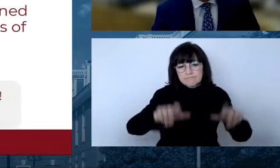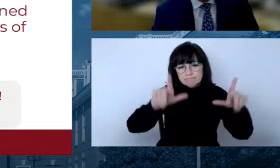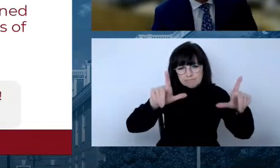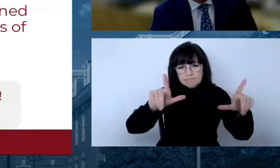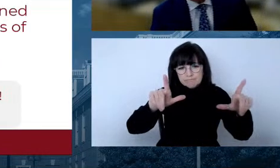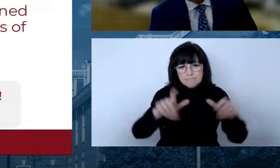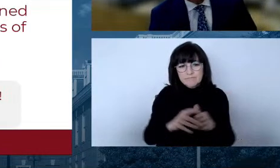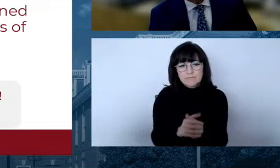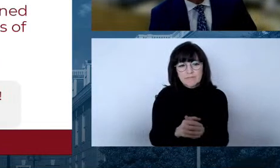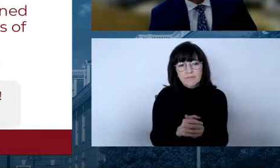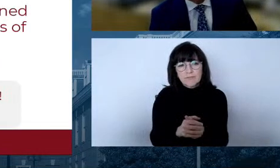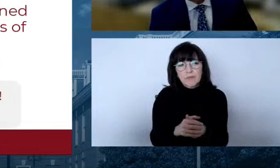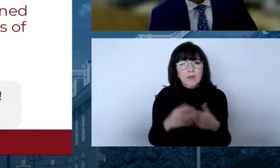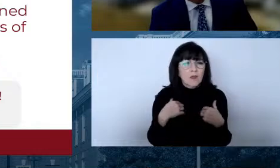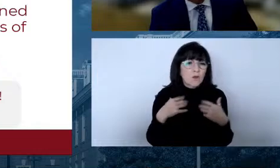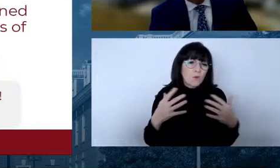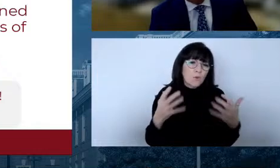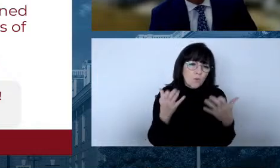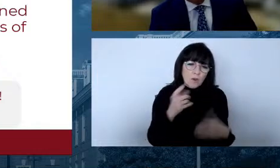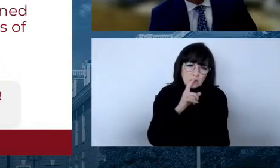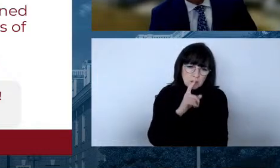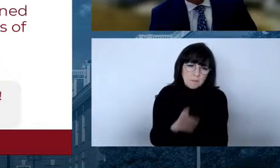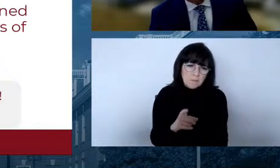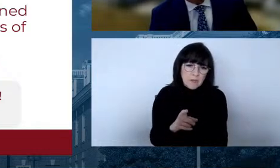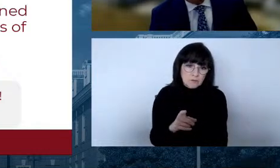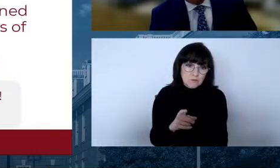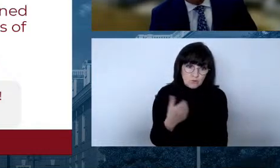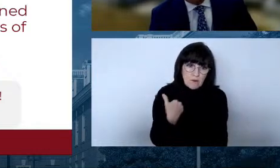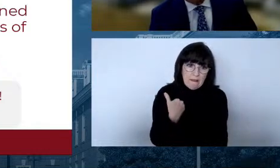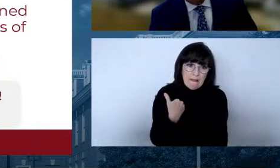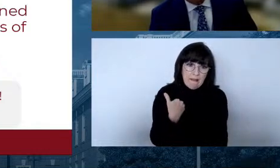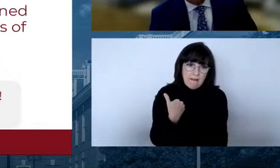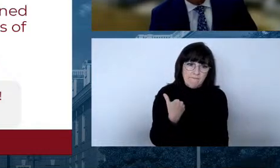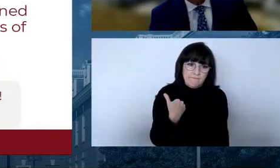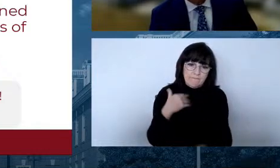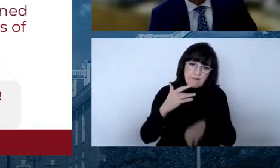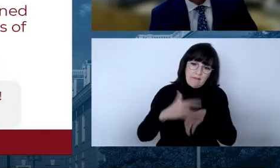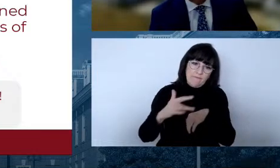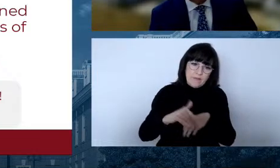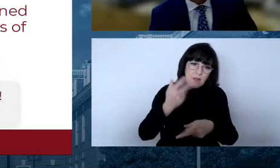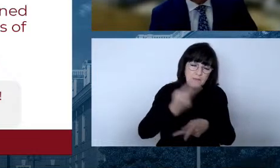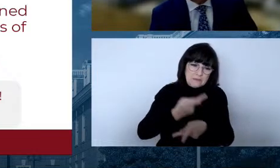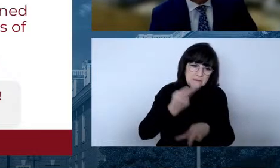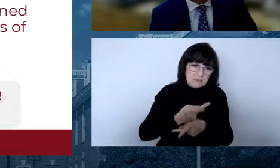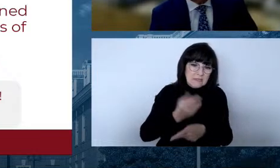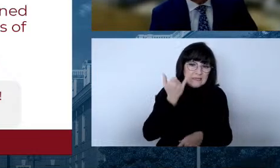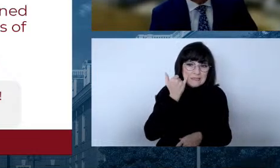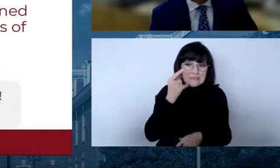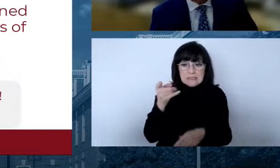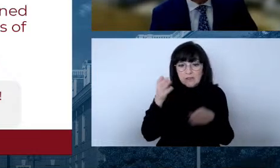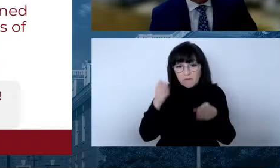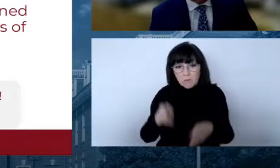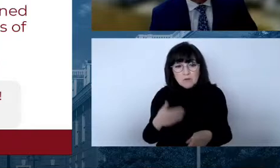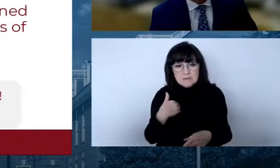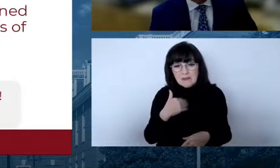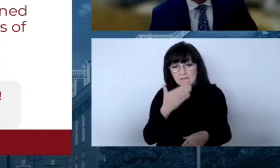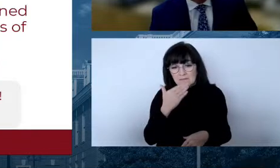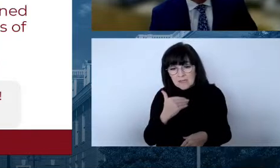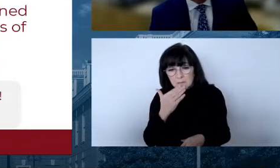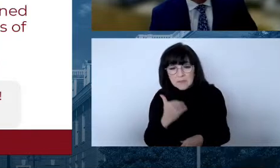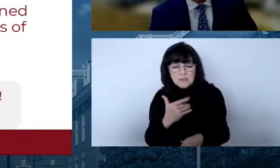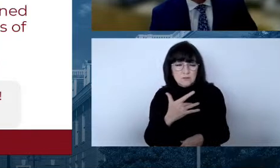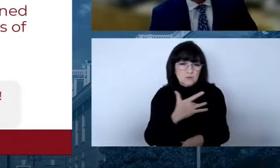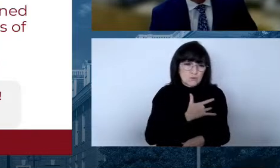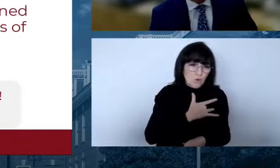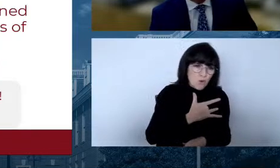So we want to make sure that we have care available for the patients that are ill. If you have a heart ailment, diabetes, if